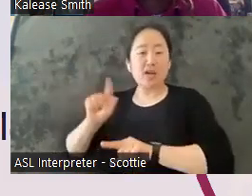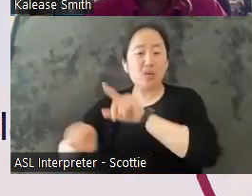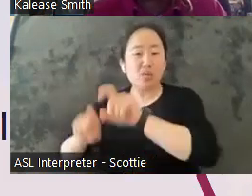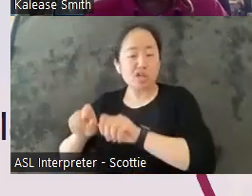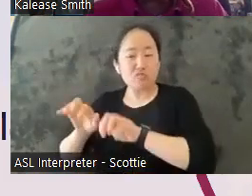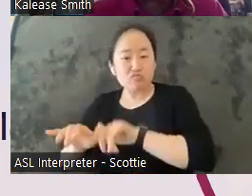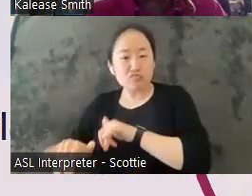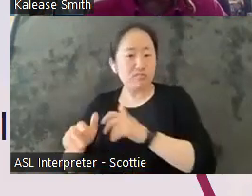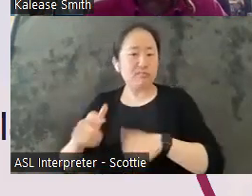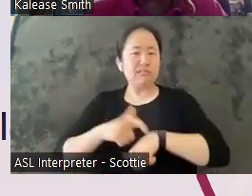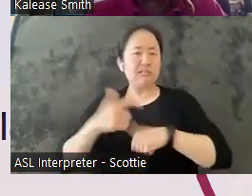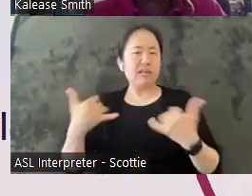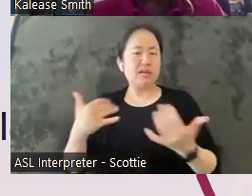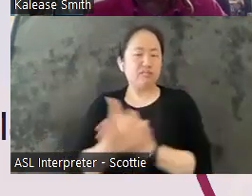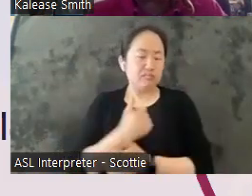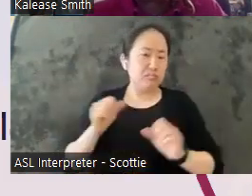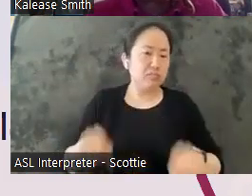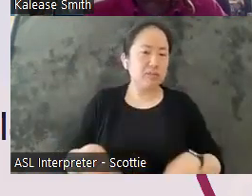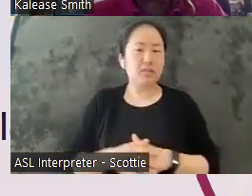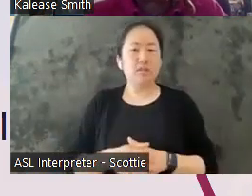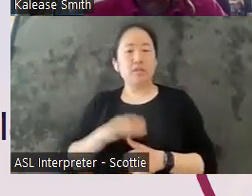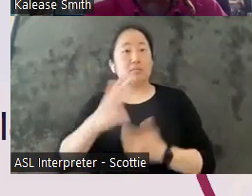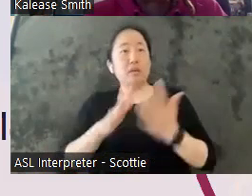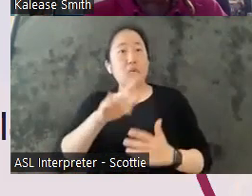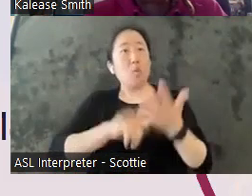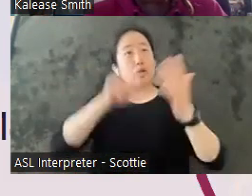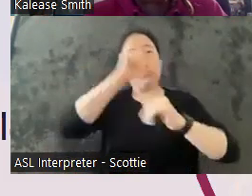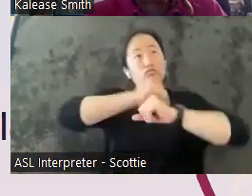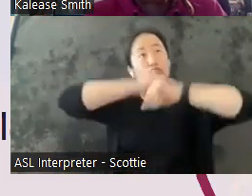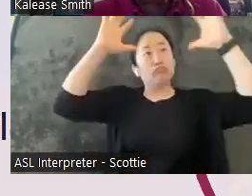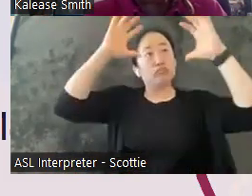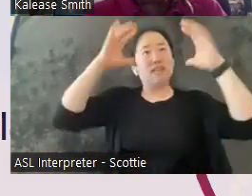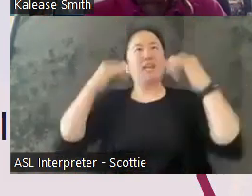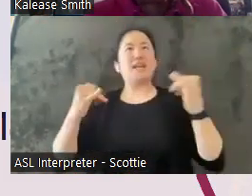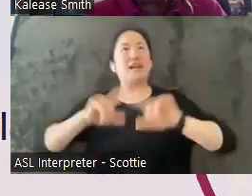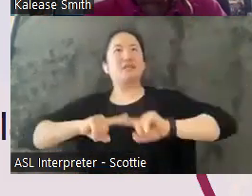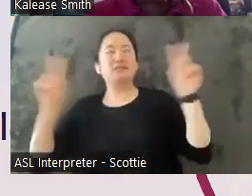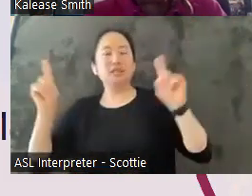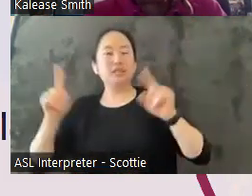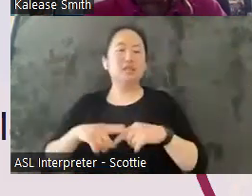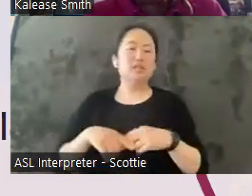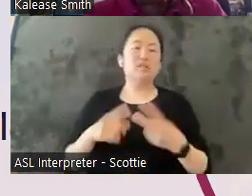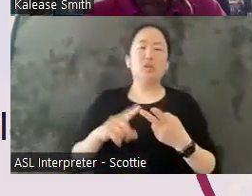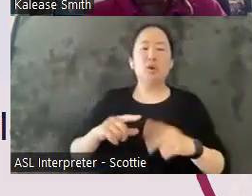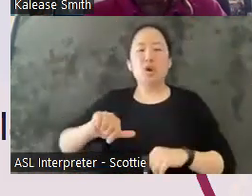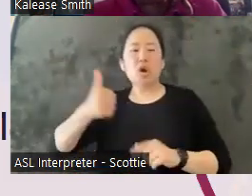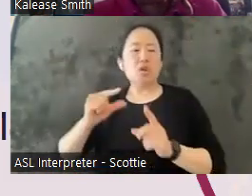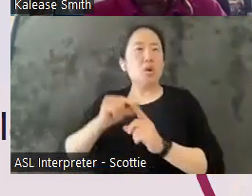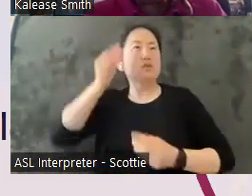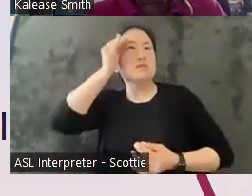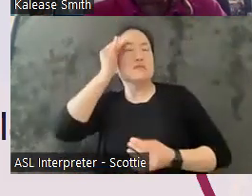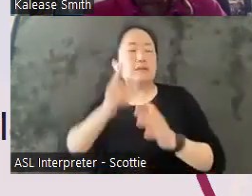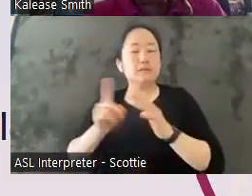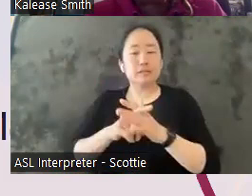looking back, if they have any other words they would want to use to describe consent. So I'm going to give participants a second here if they'd like to add anything